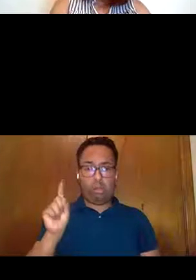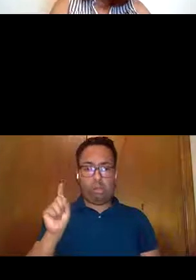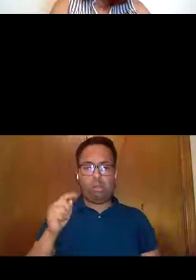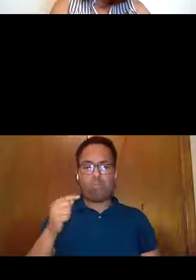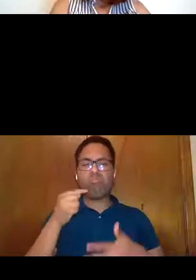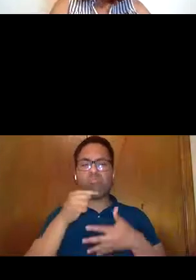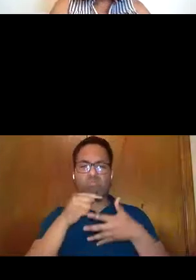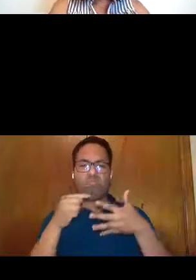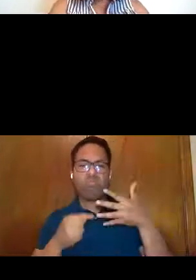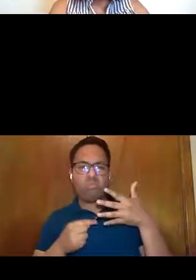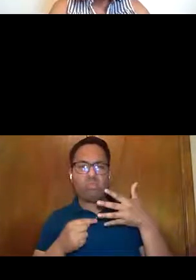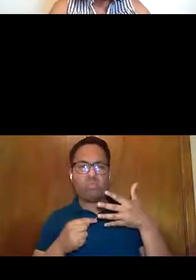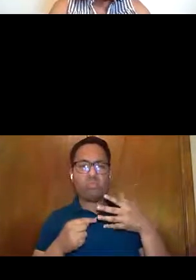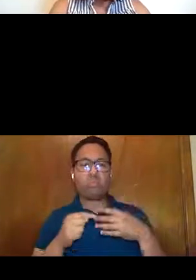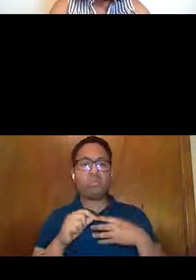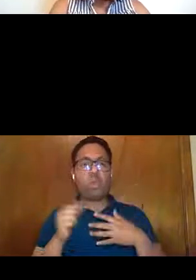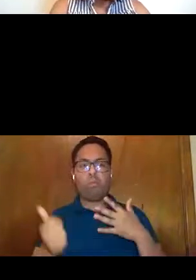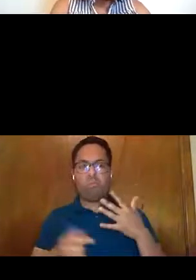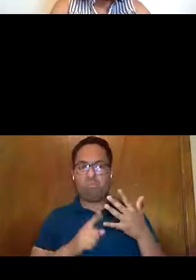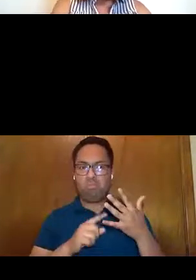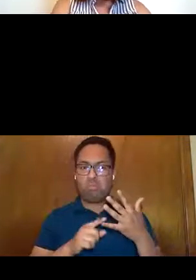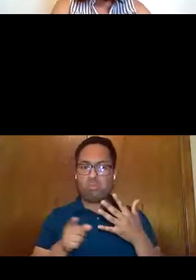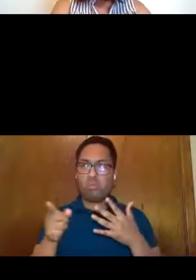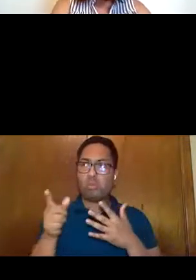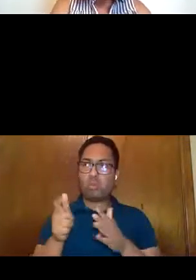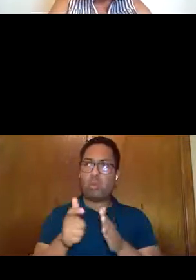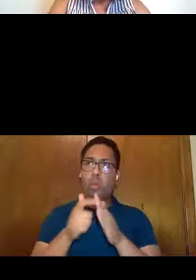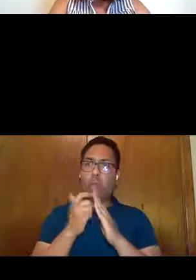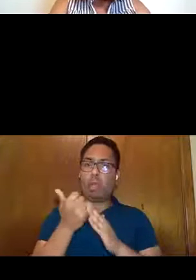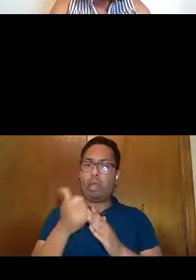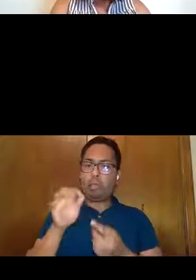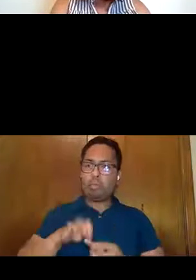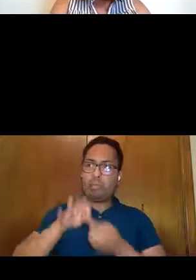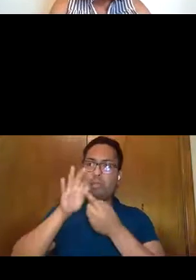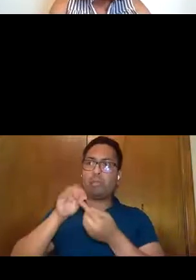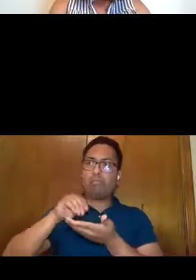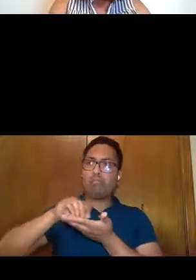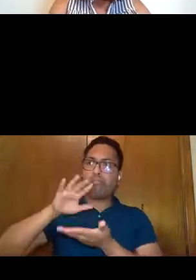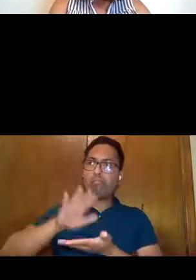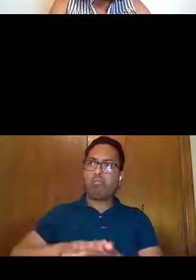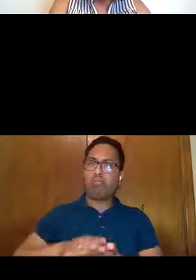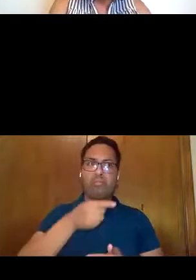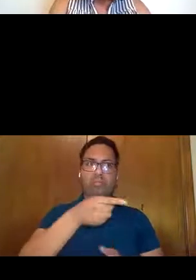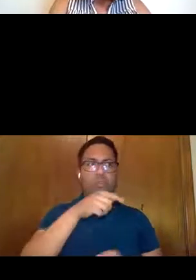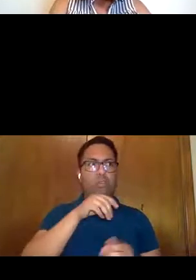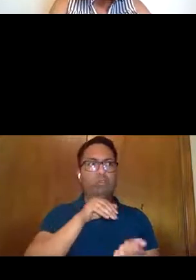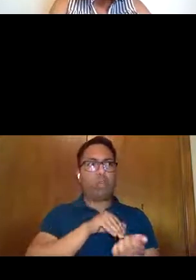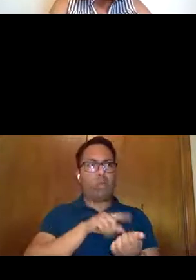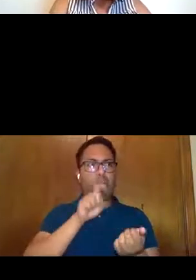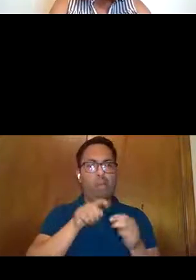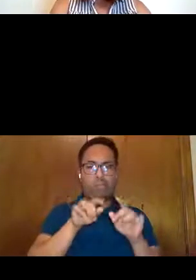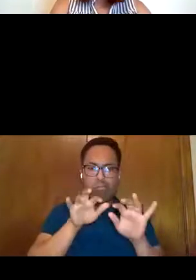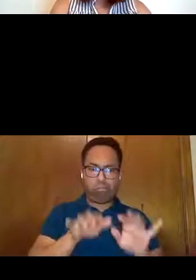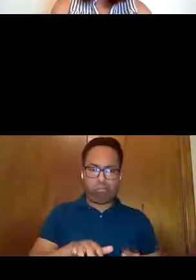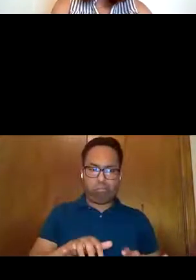Does the service require any special documentation from the doctor that you need to make sure you follow up on that's completed by